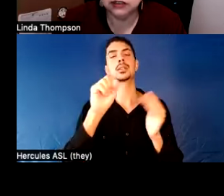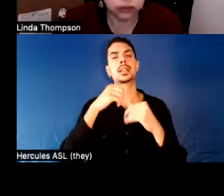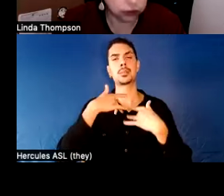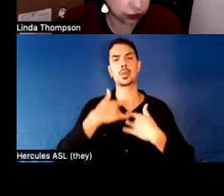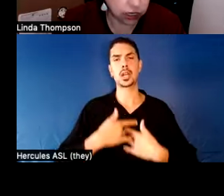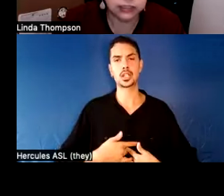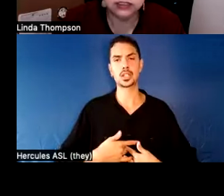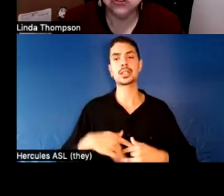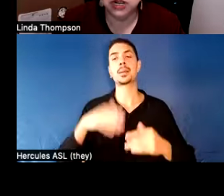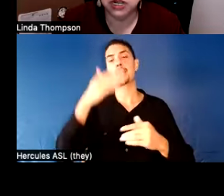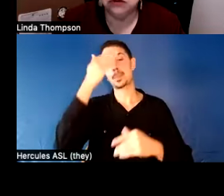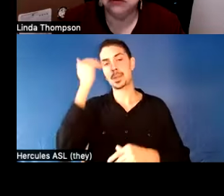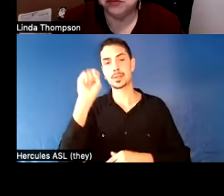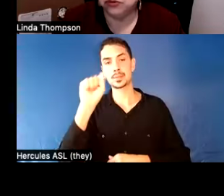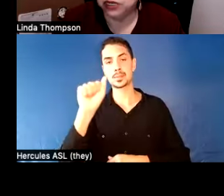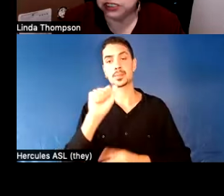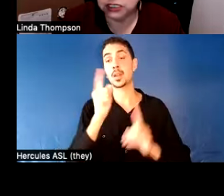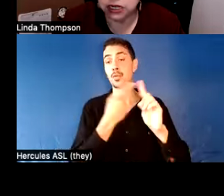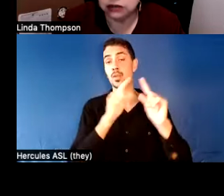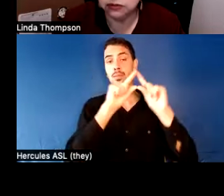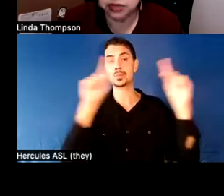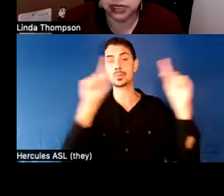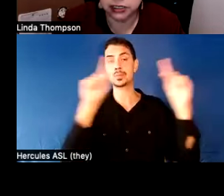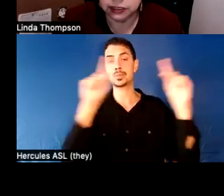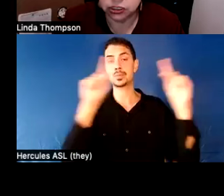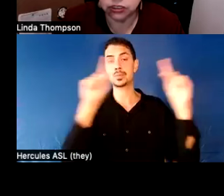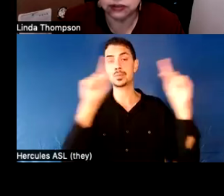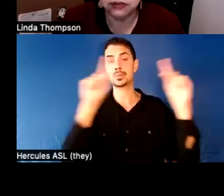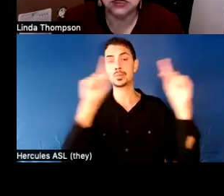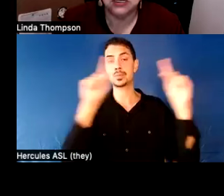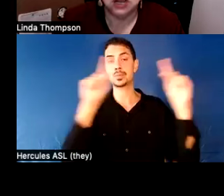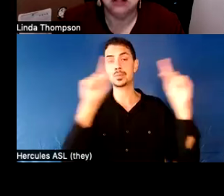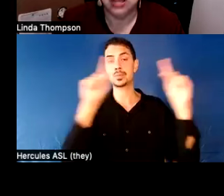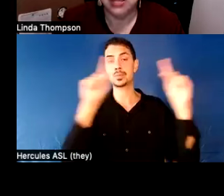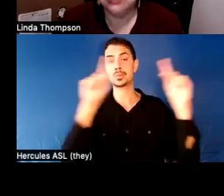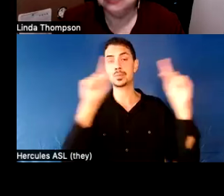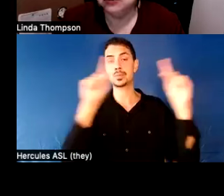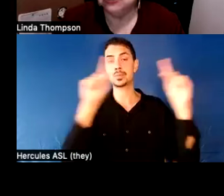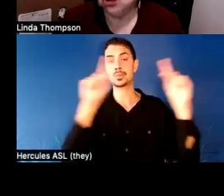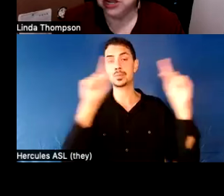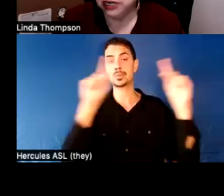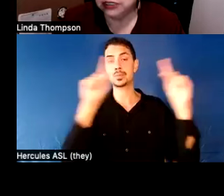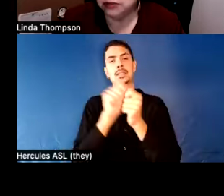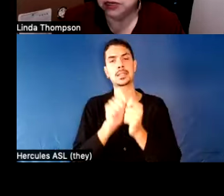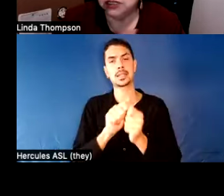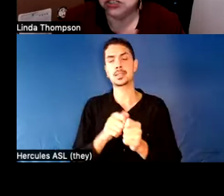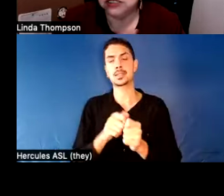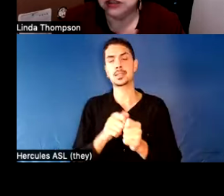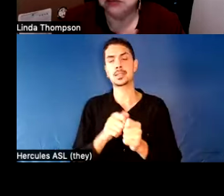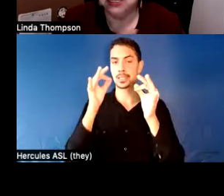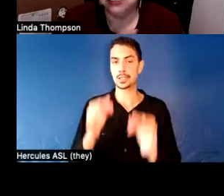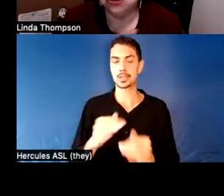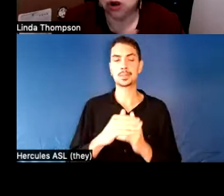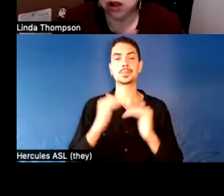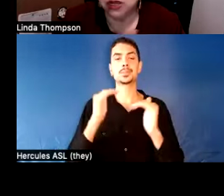experience difficulty concentrating, remembering details, making decisions. A lot of times when you're talking to somebody, just I